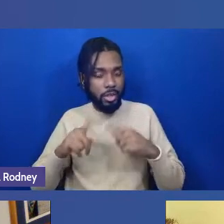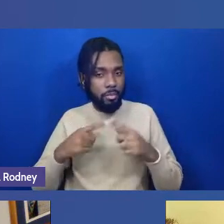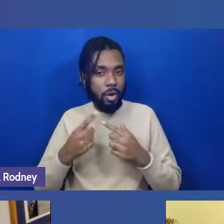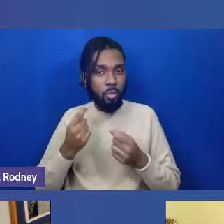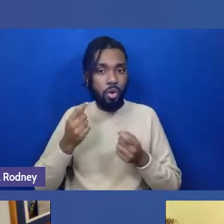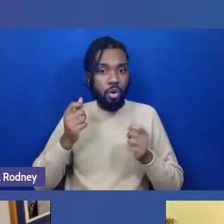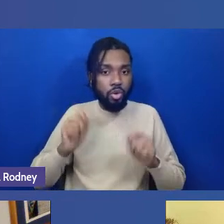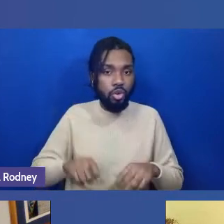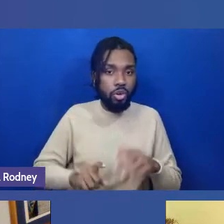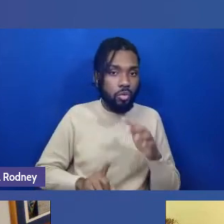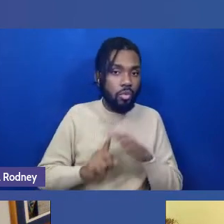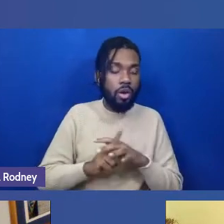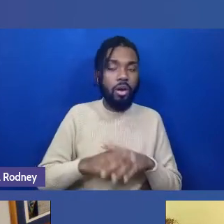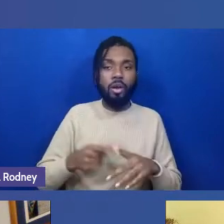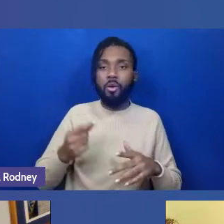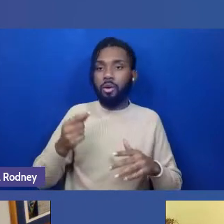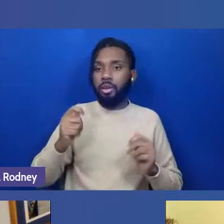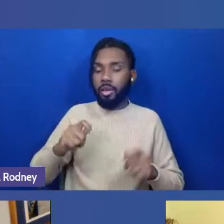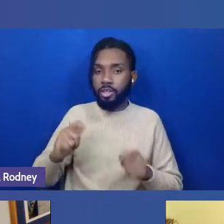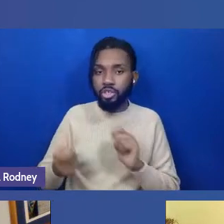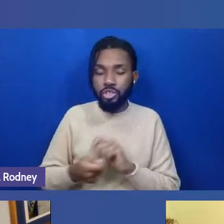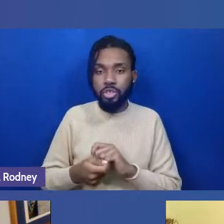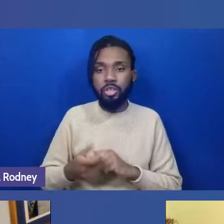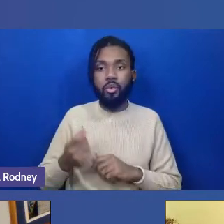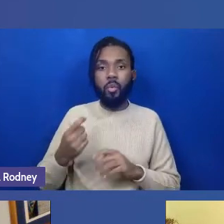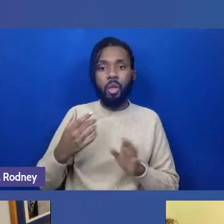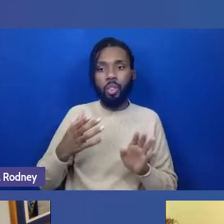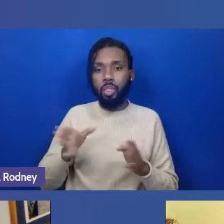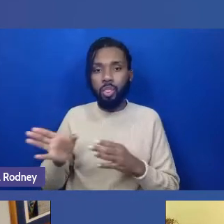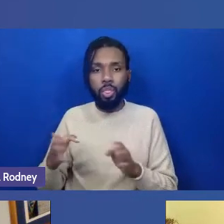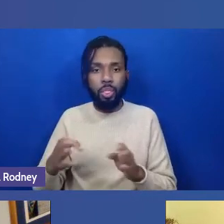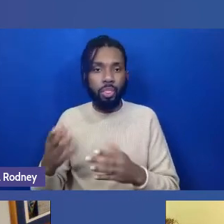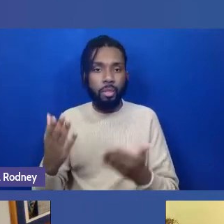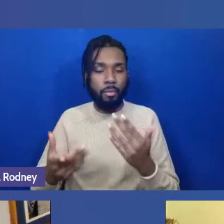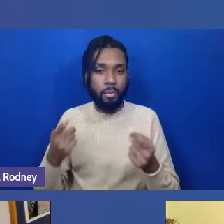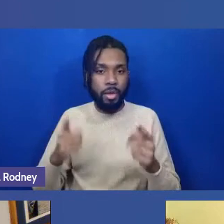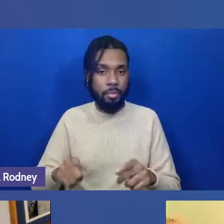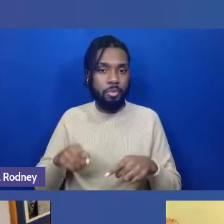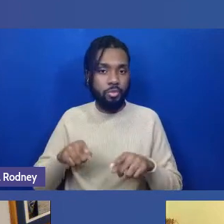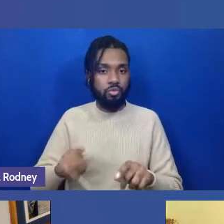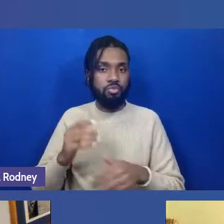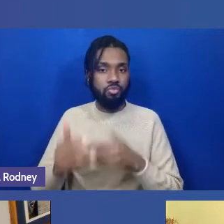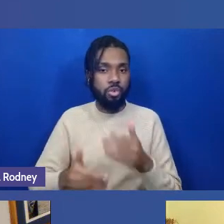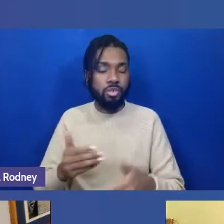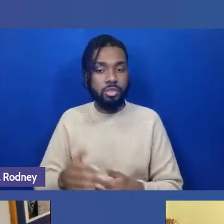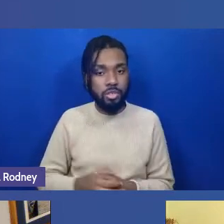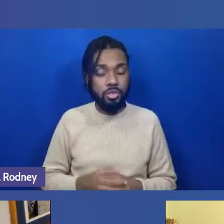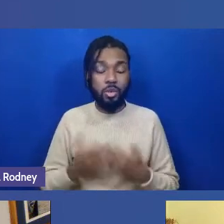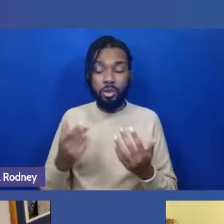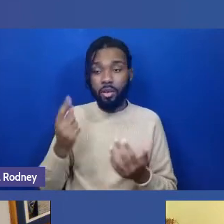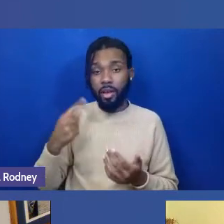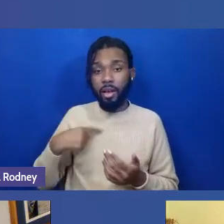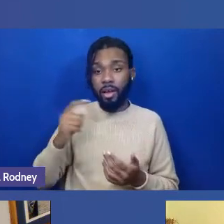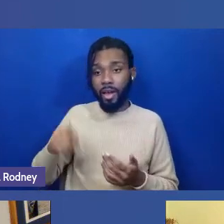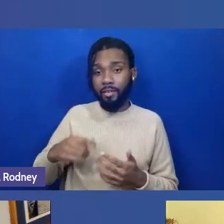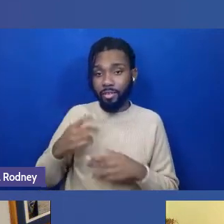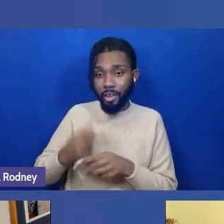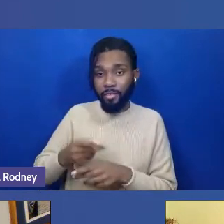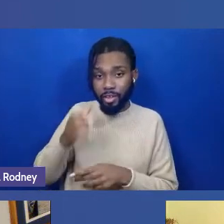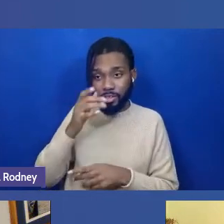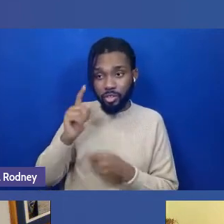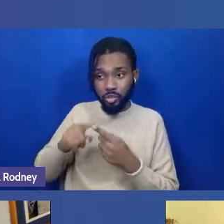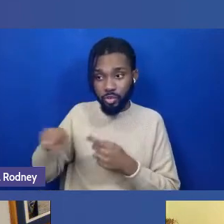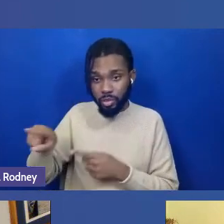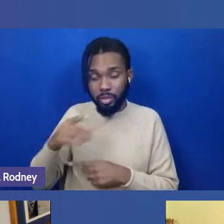just change and what pivots can happen within that process, that I have to listen very carefully to them, and they have to